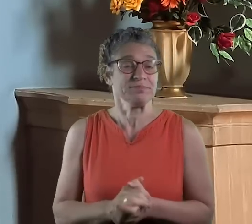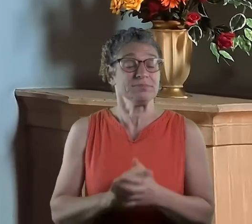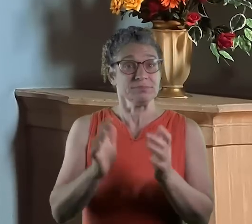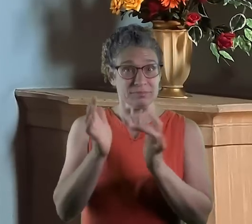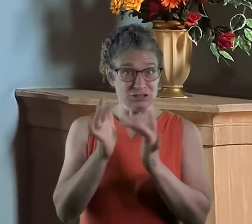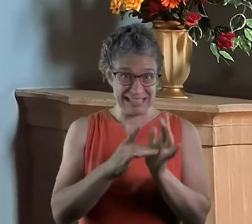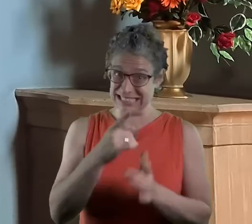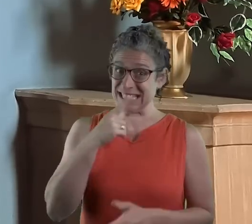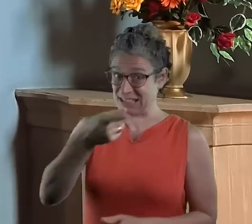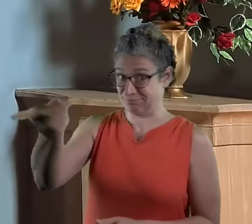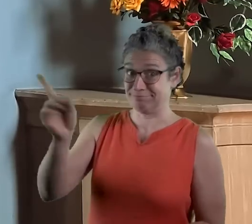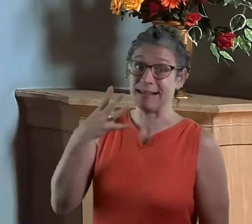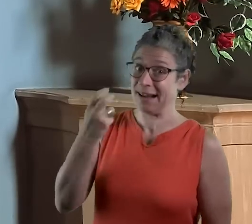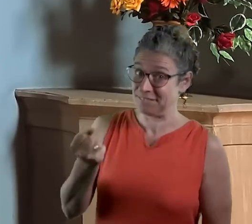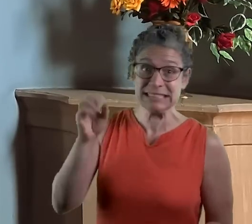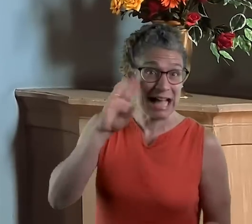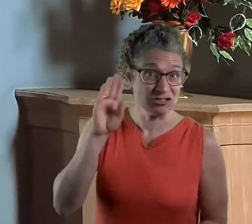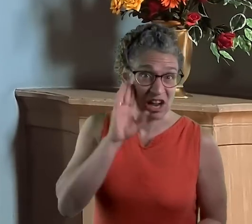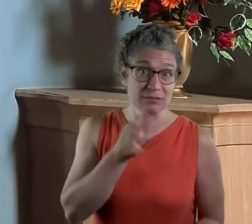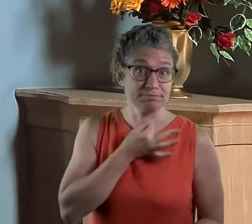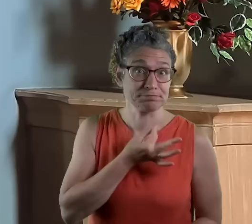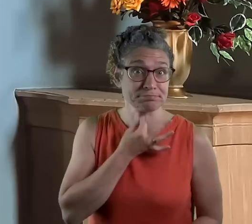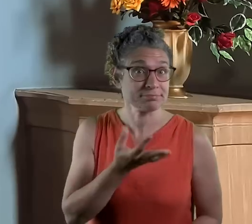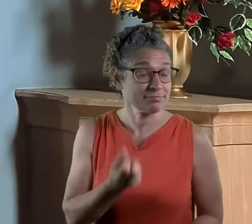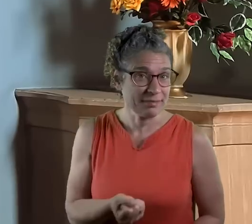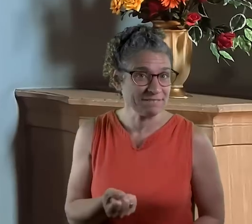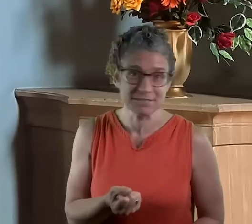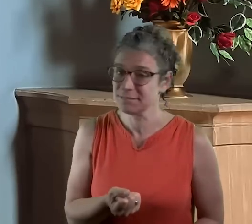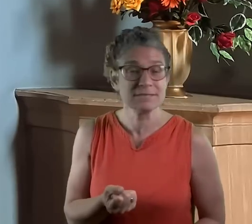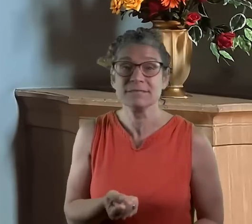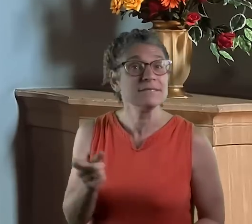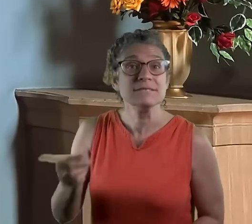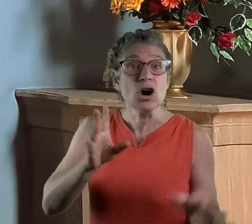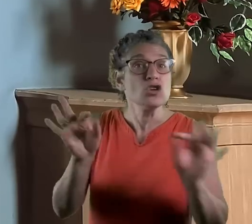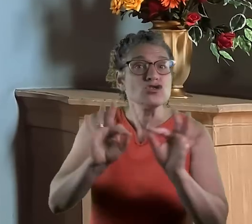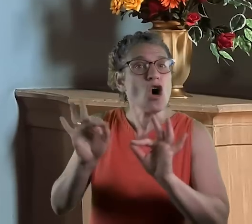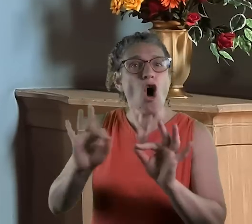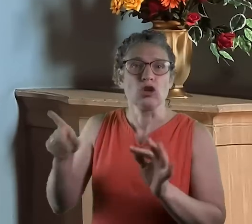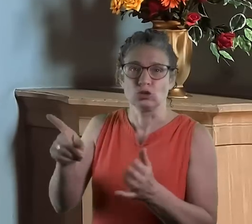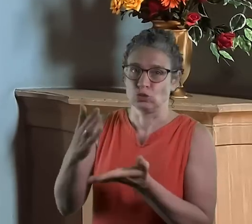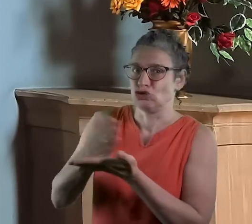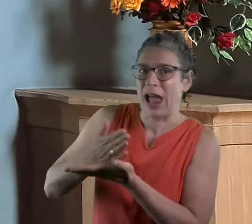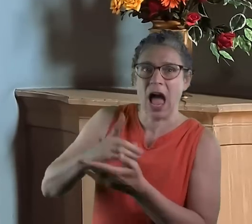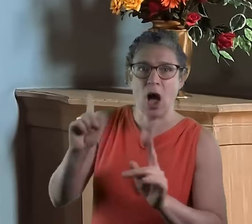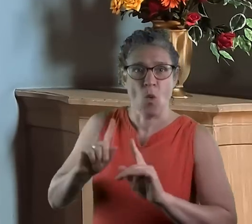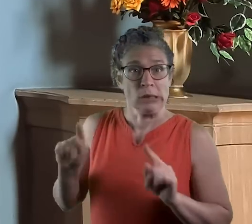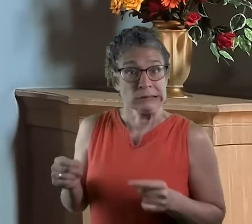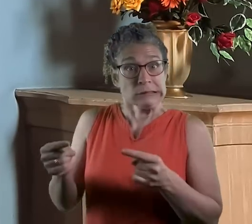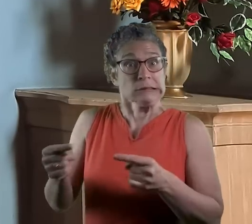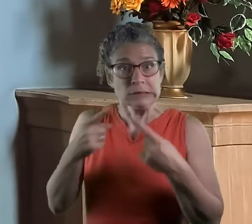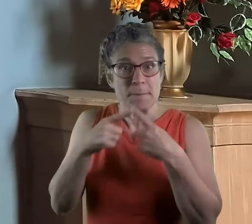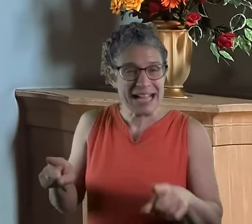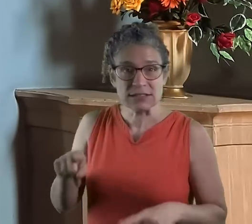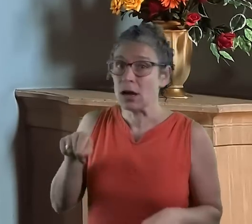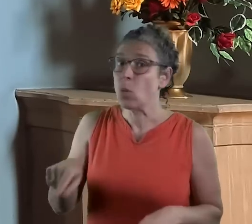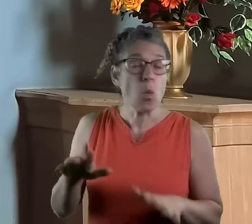also sending them out into a world full of danger and threat. Even if they weren't being sent to share this controversial message,